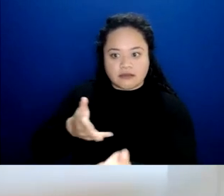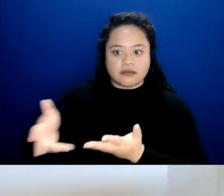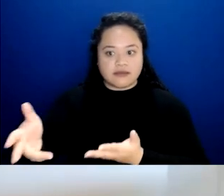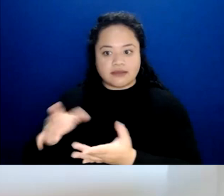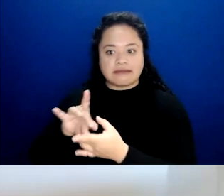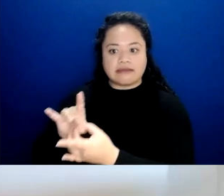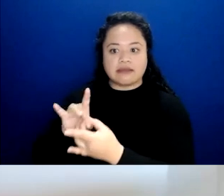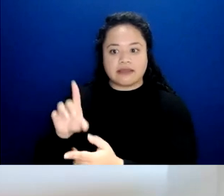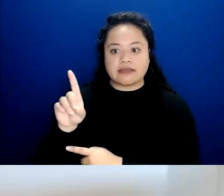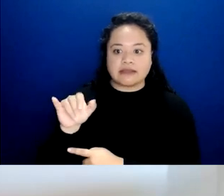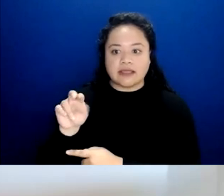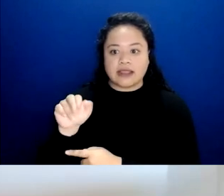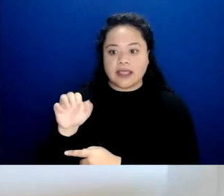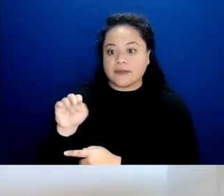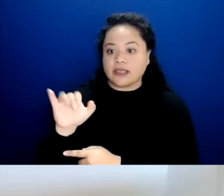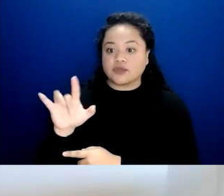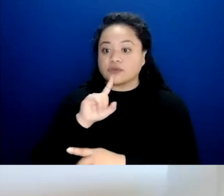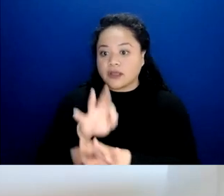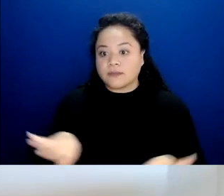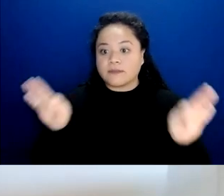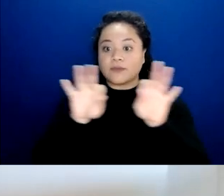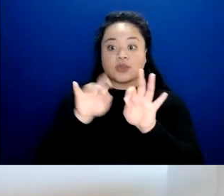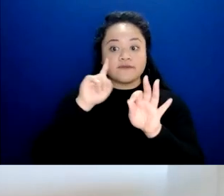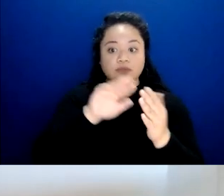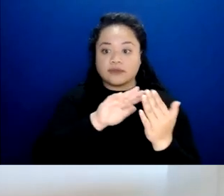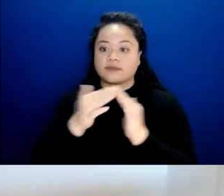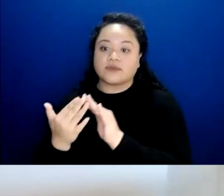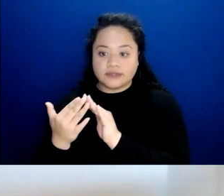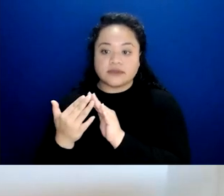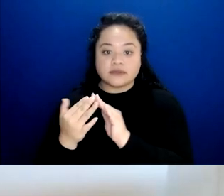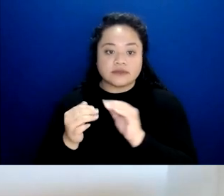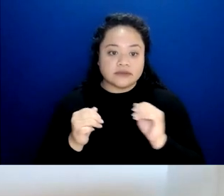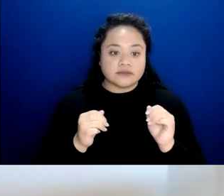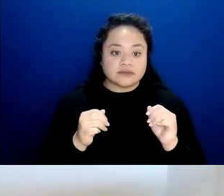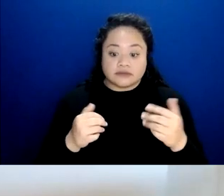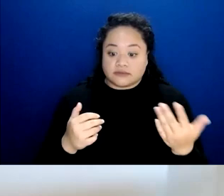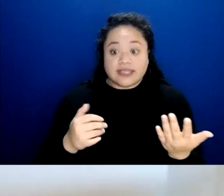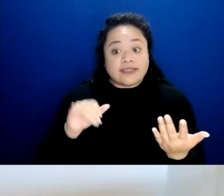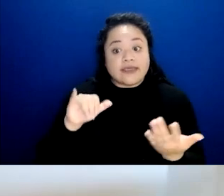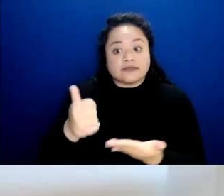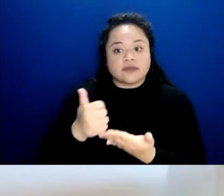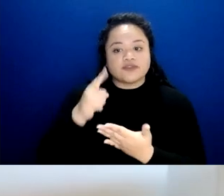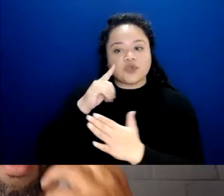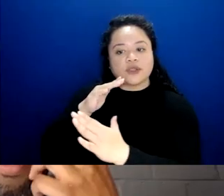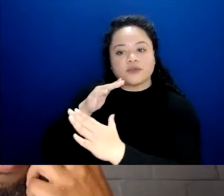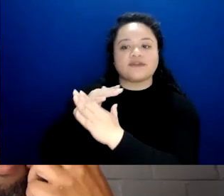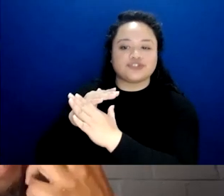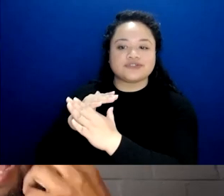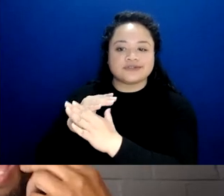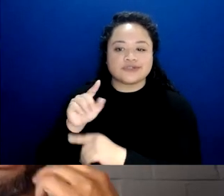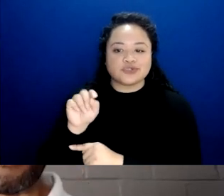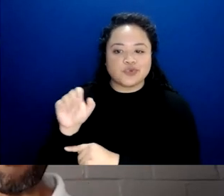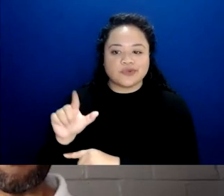dynamic within our community is incredibly important as a prevention tool, if nothing else. You